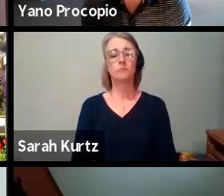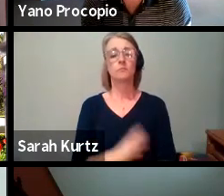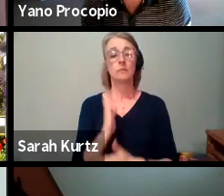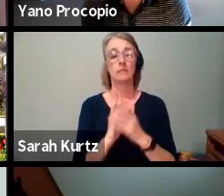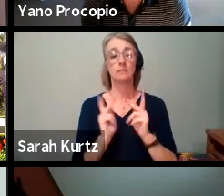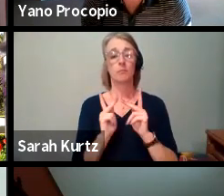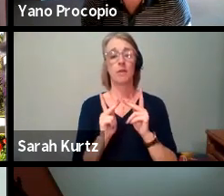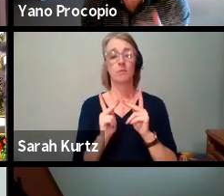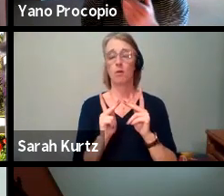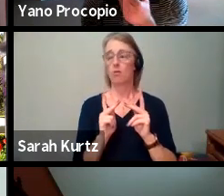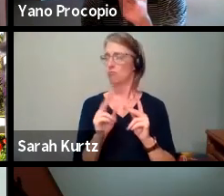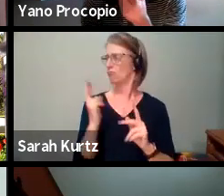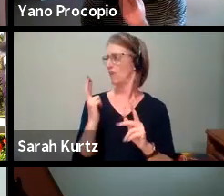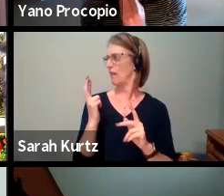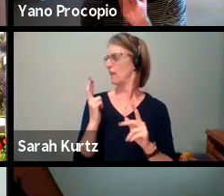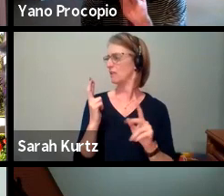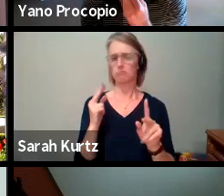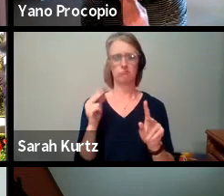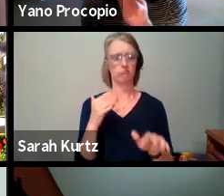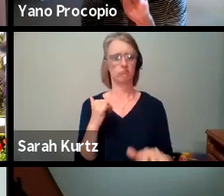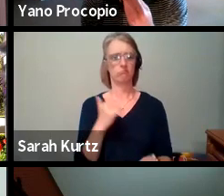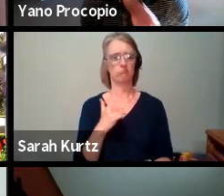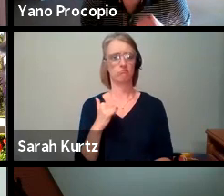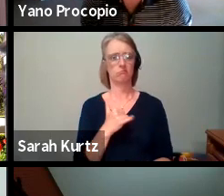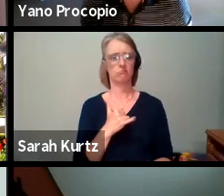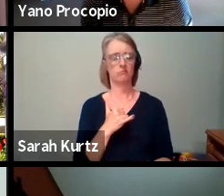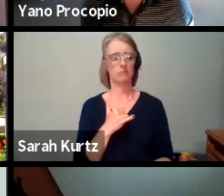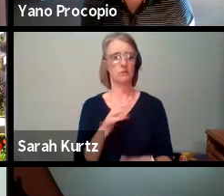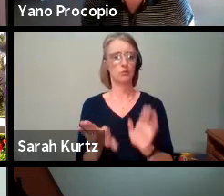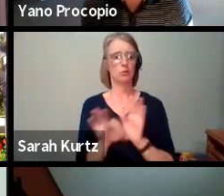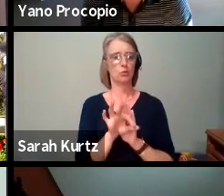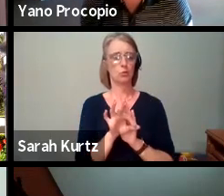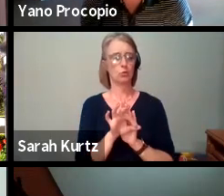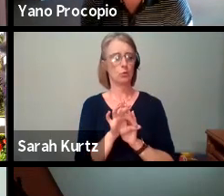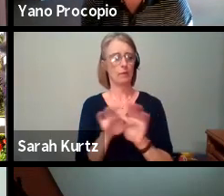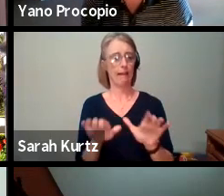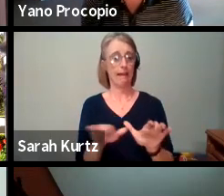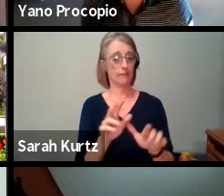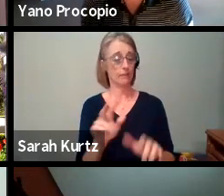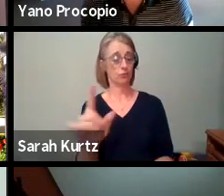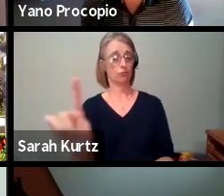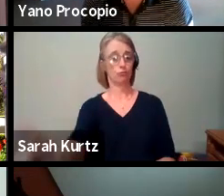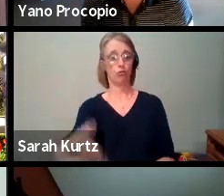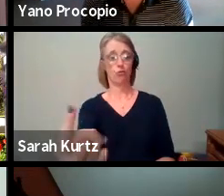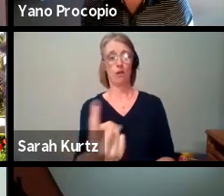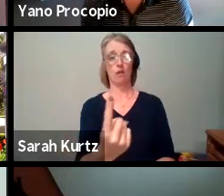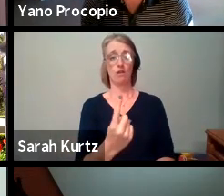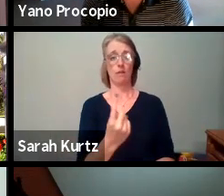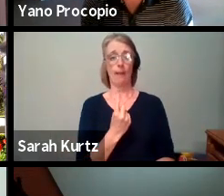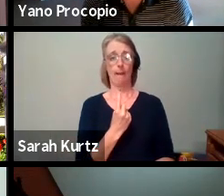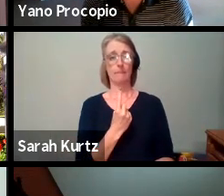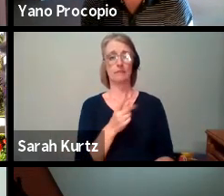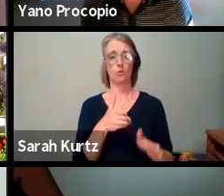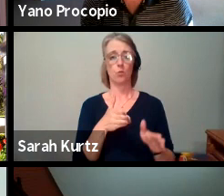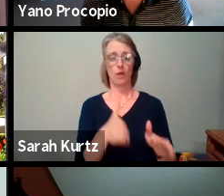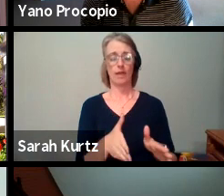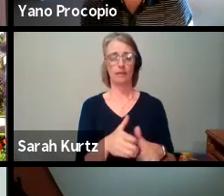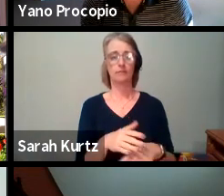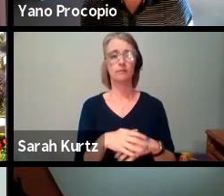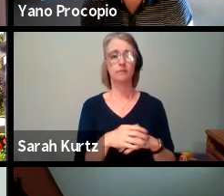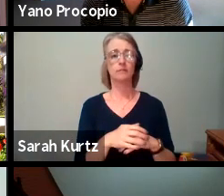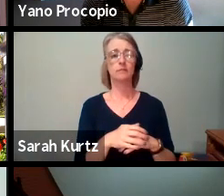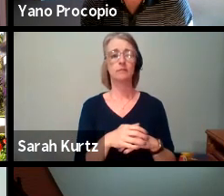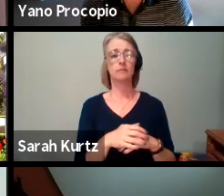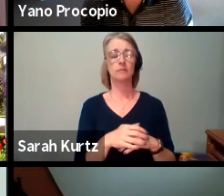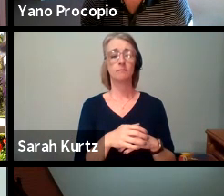the motion, realize what's happening, and they will choose to actively turn around and walk in the opposite direction. But